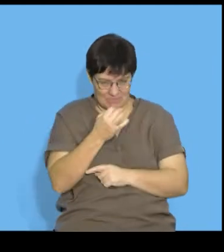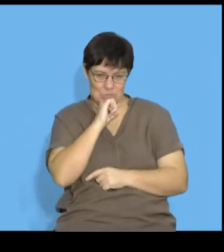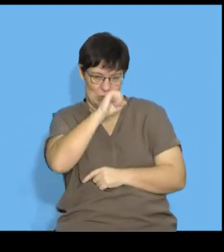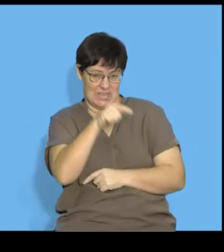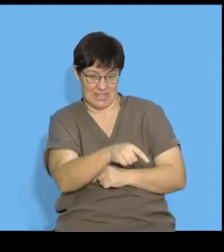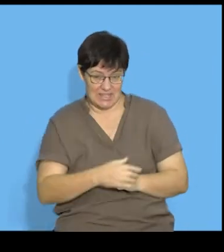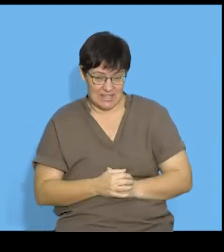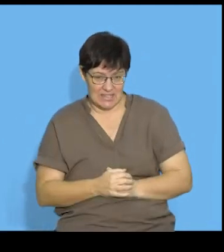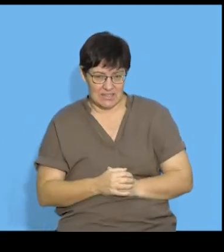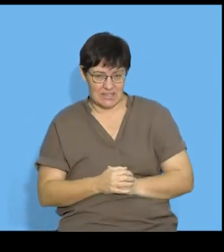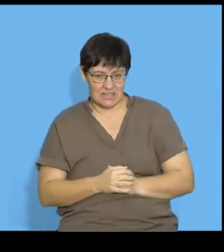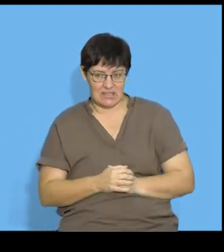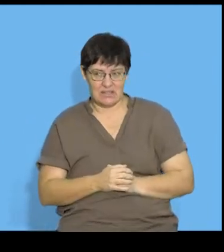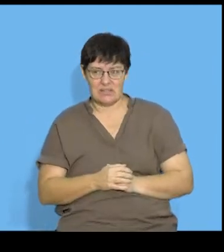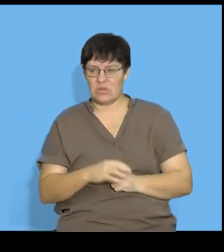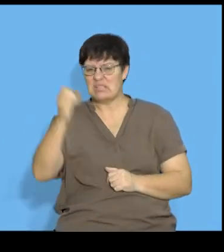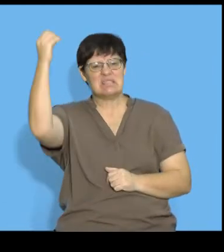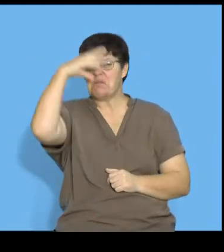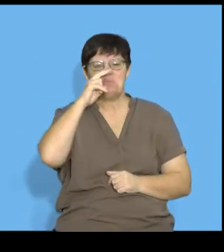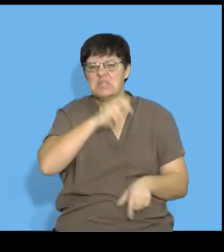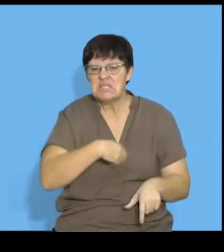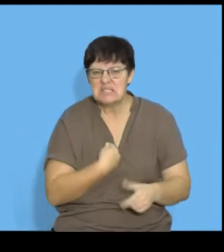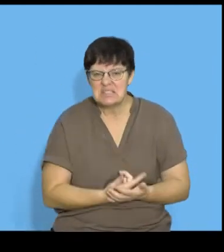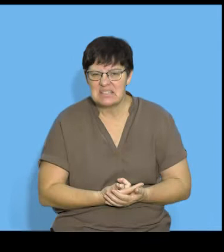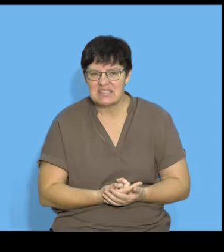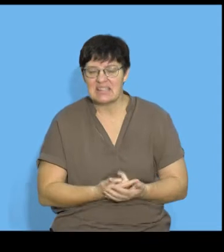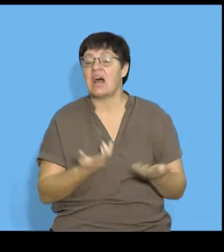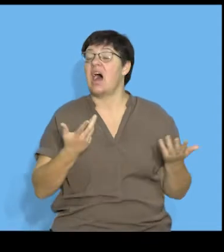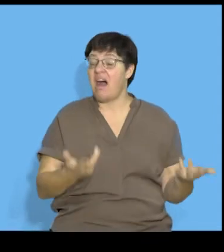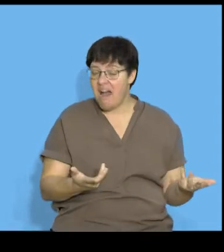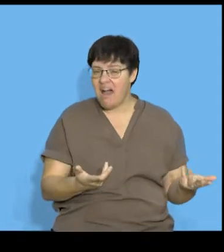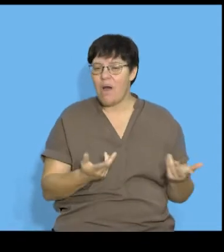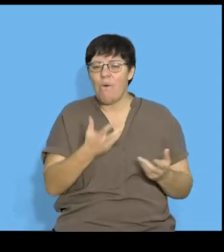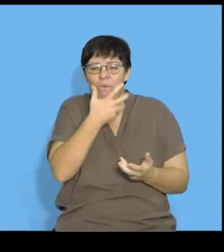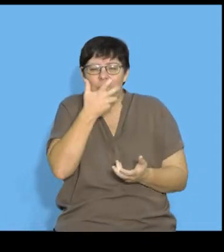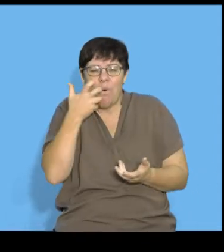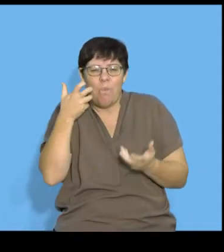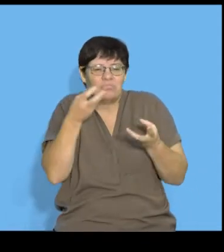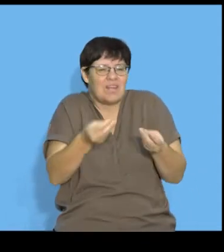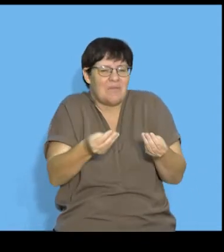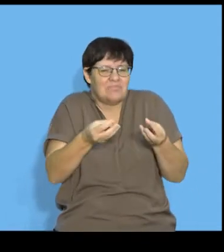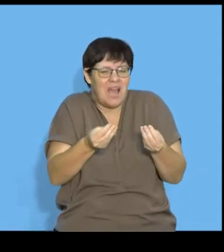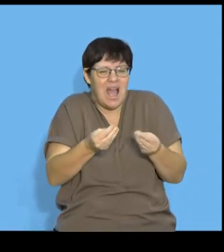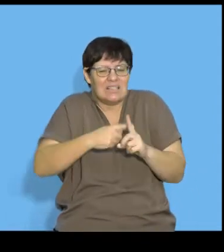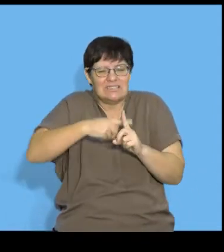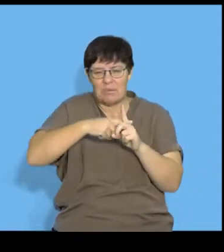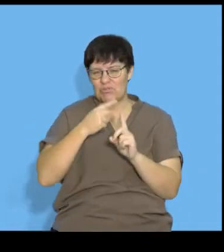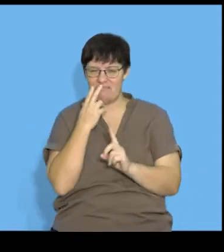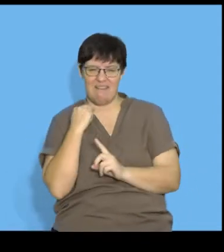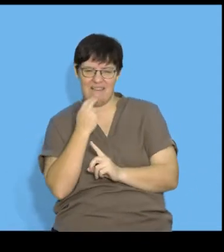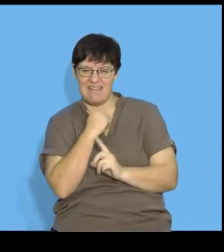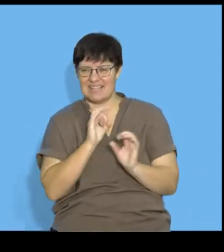need sunlight, no chlorophyll, they don't need sunlight. Warm and moist, nice temperature. What is another